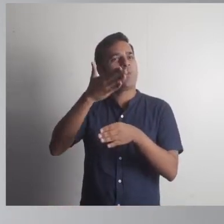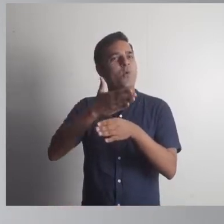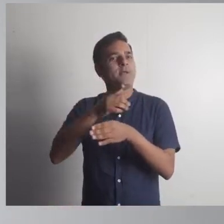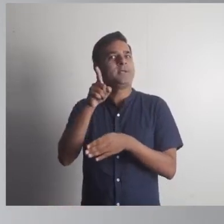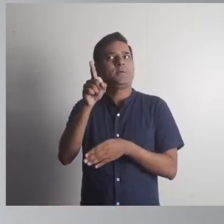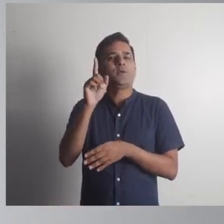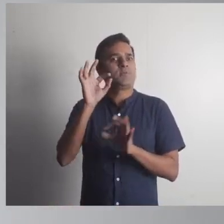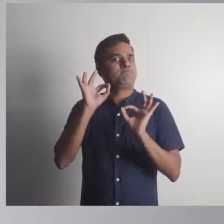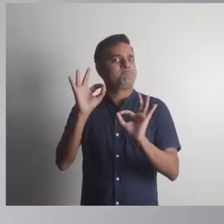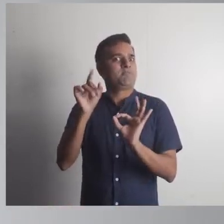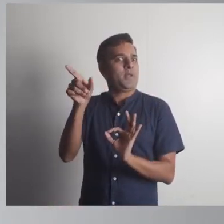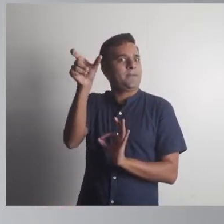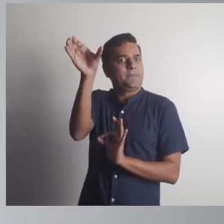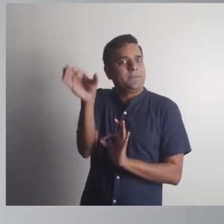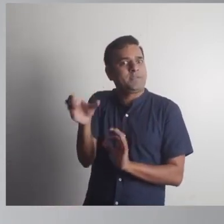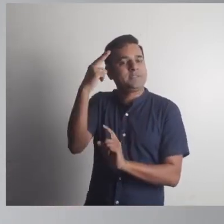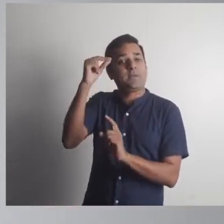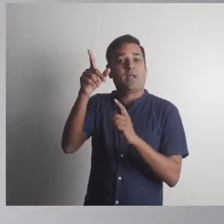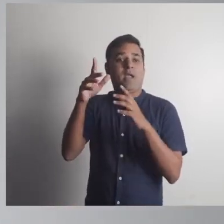over a century of people making this